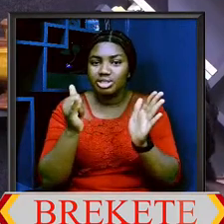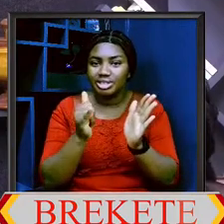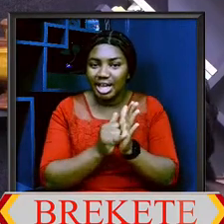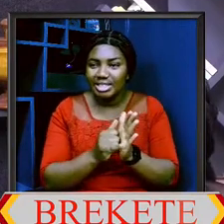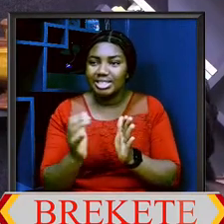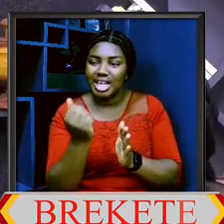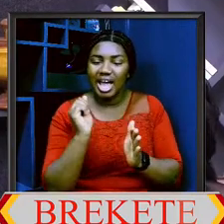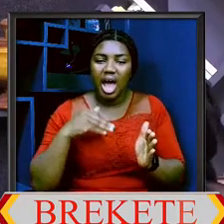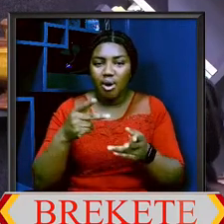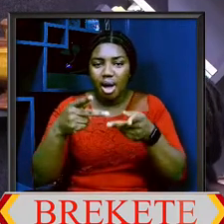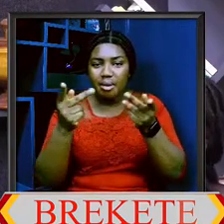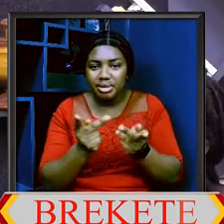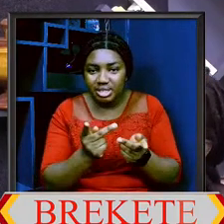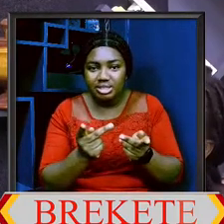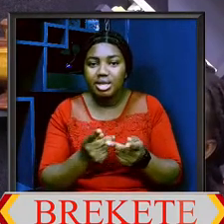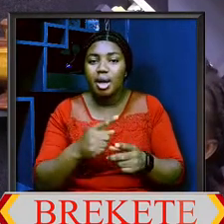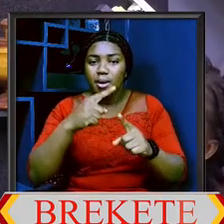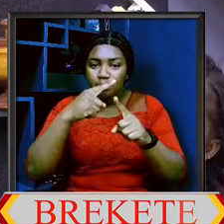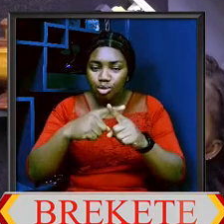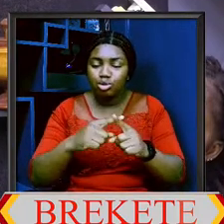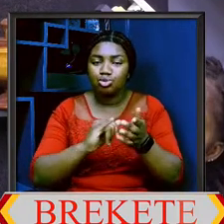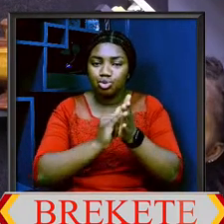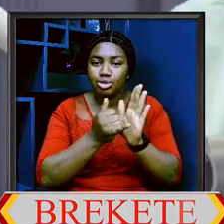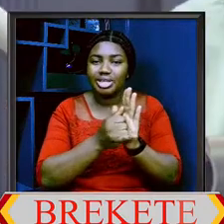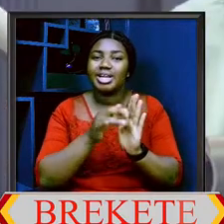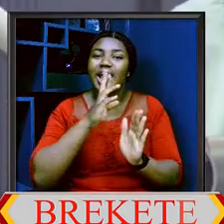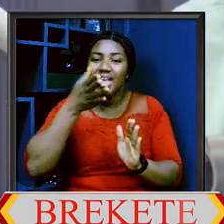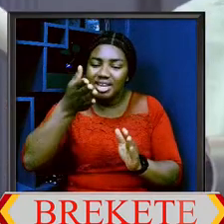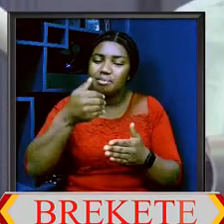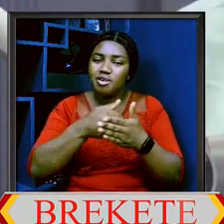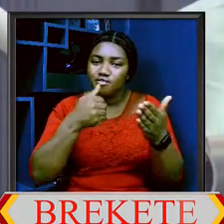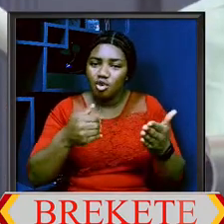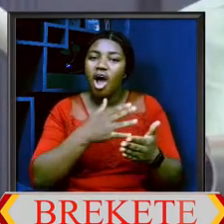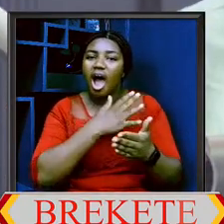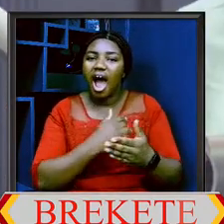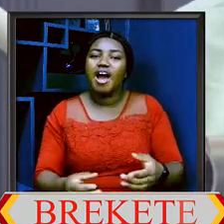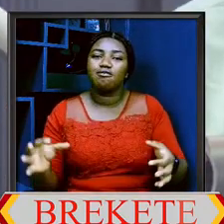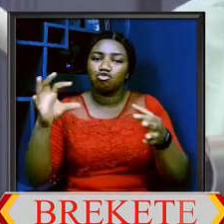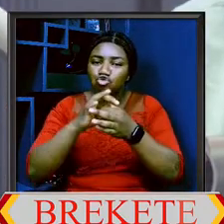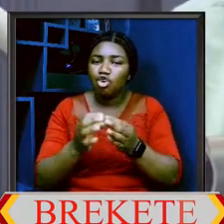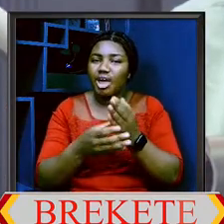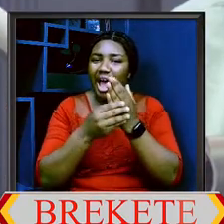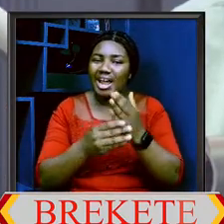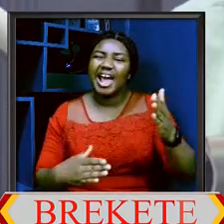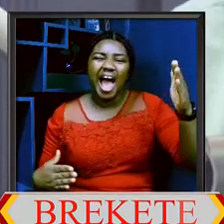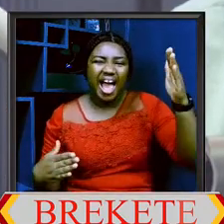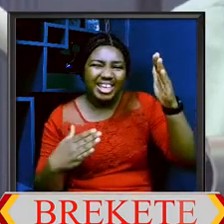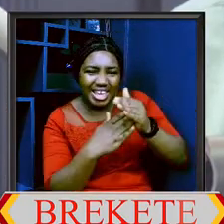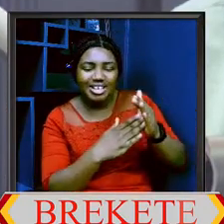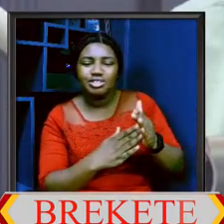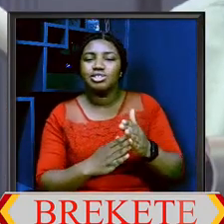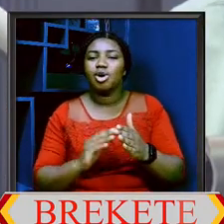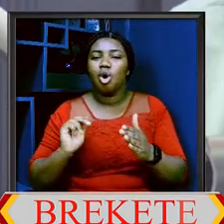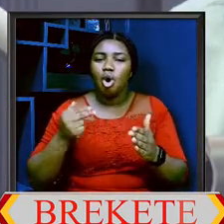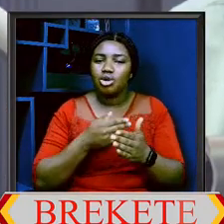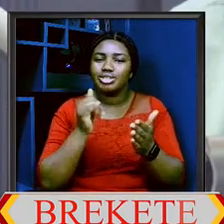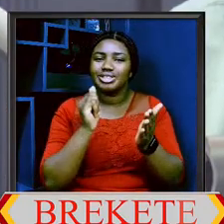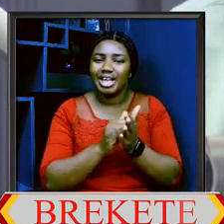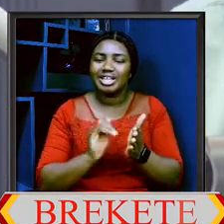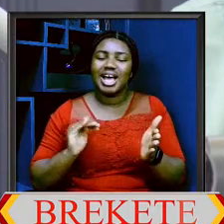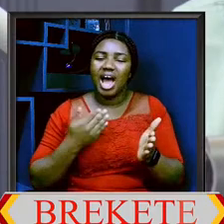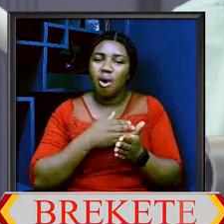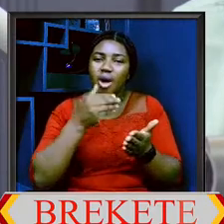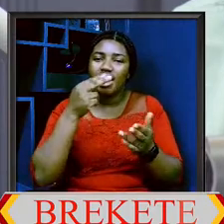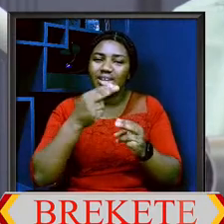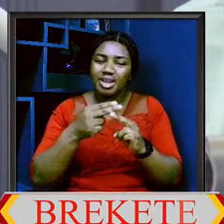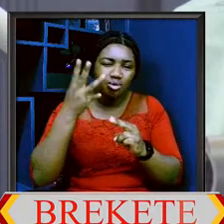even plus those who are there before they have now gang up now against who against those of us that our name were